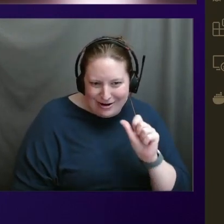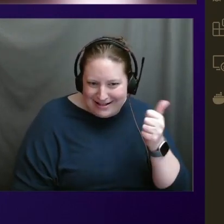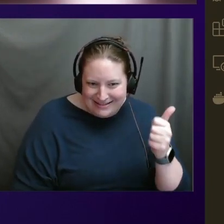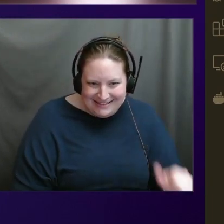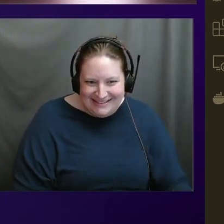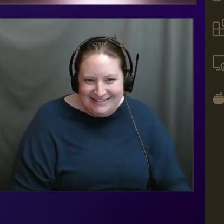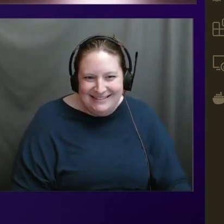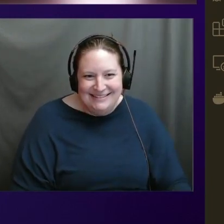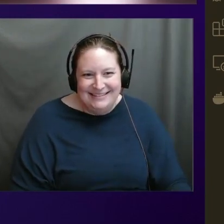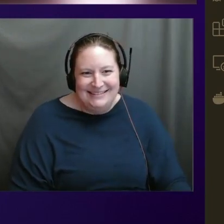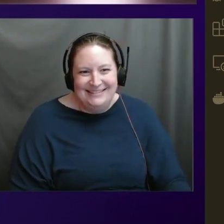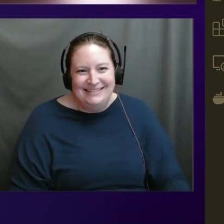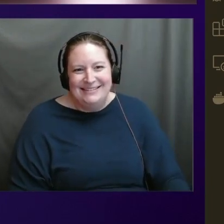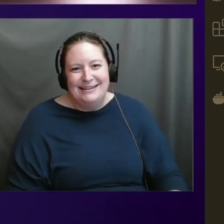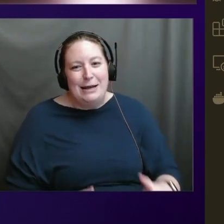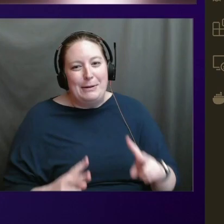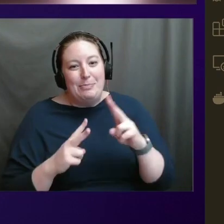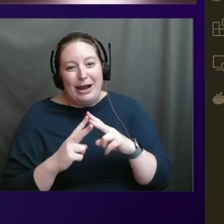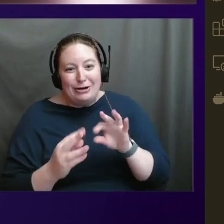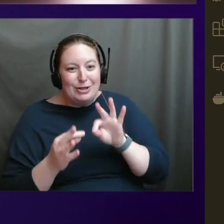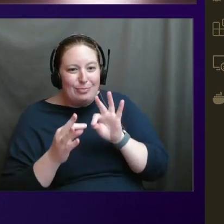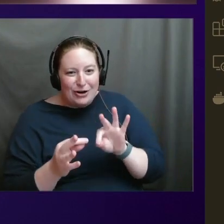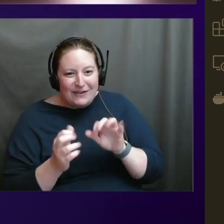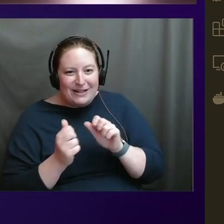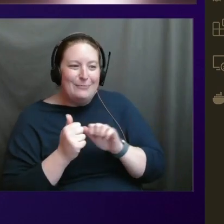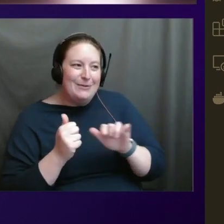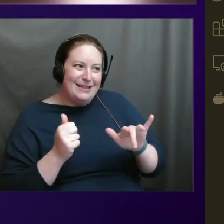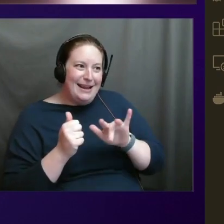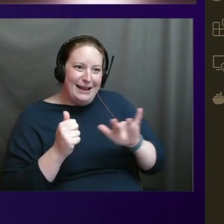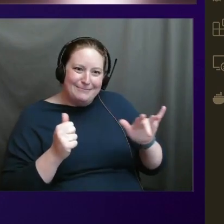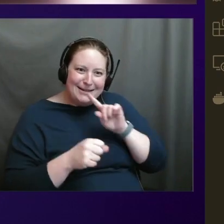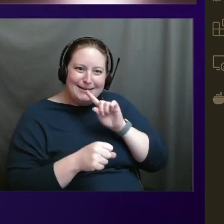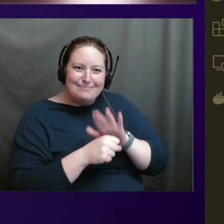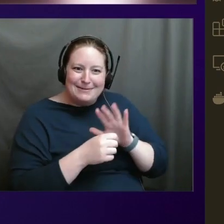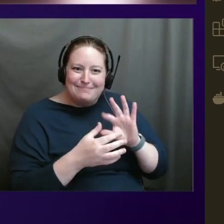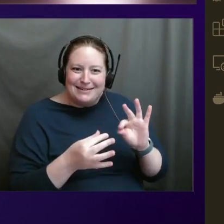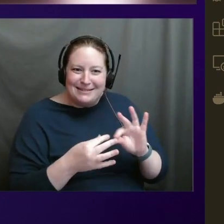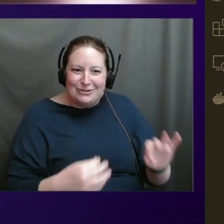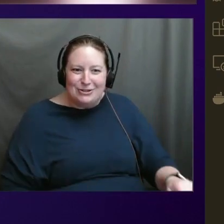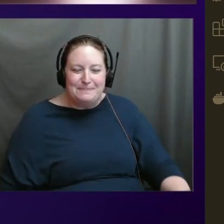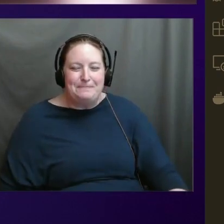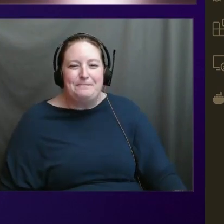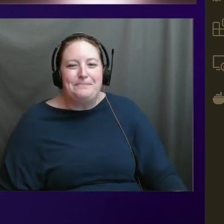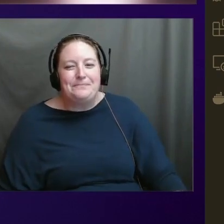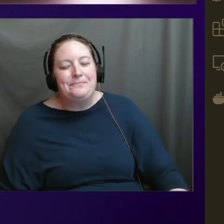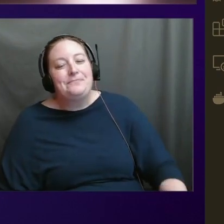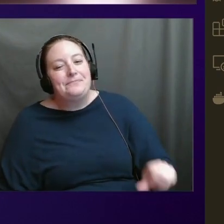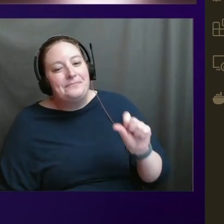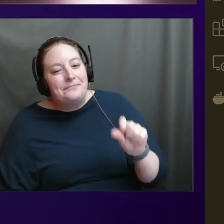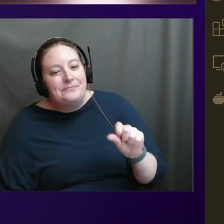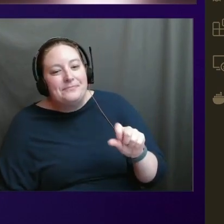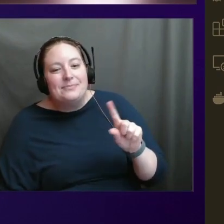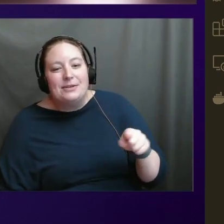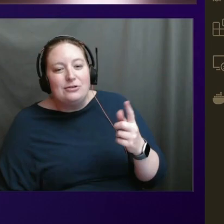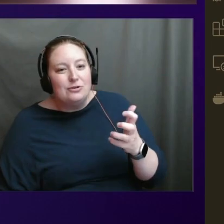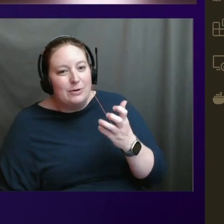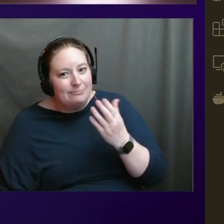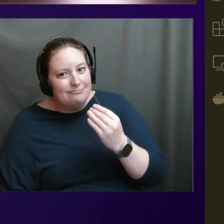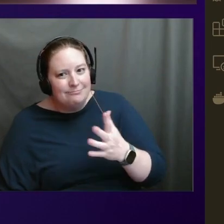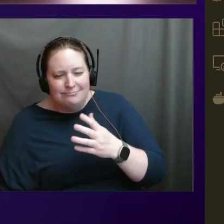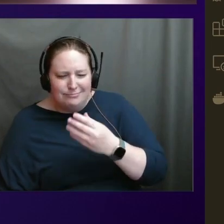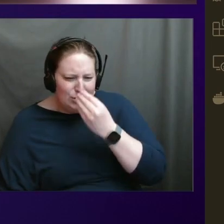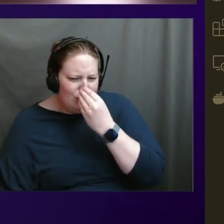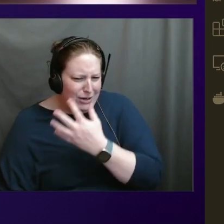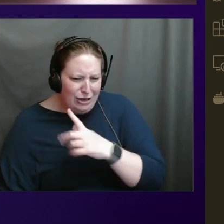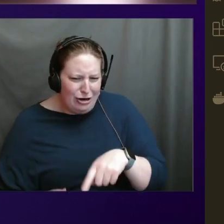Anyway. Pairs perfectly with an empty commit message, Yeah. I believe. Yeah. Yeah, so we just wanted to pass. I don't care about the test right now. Can't